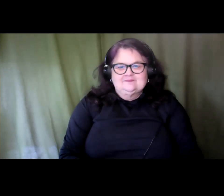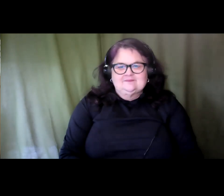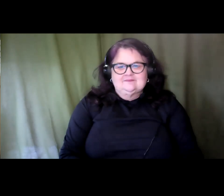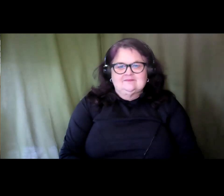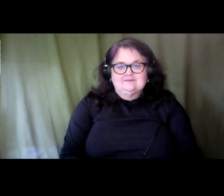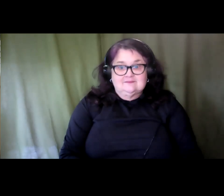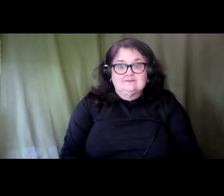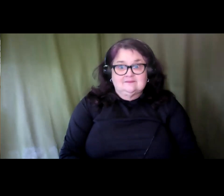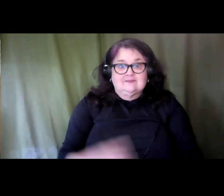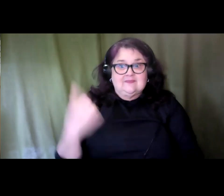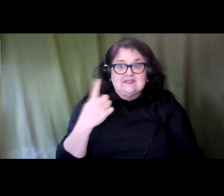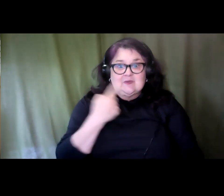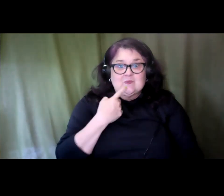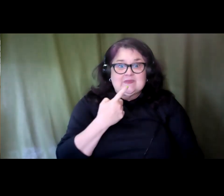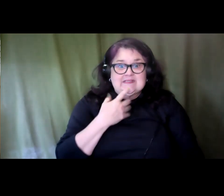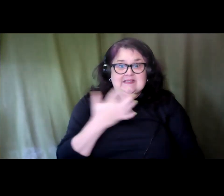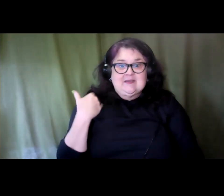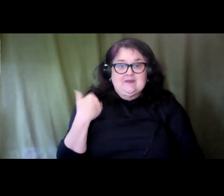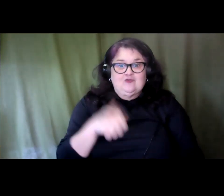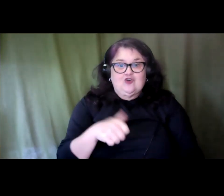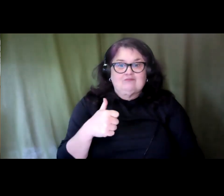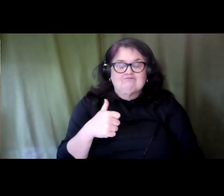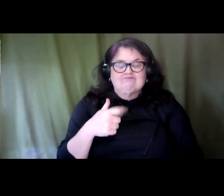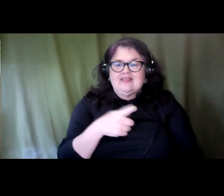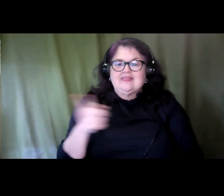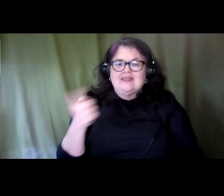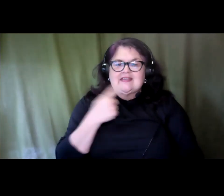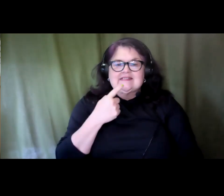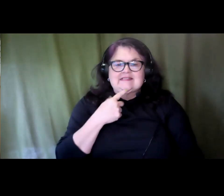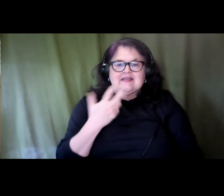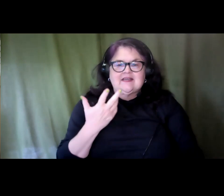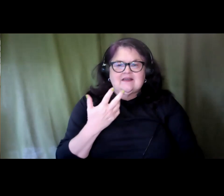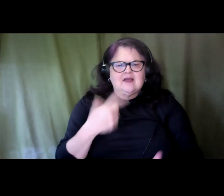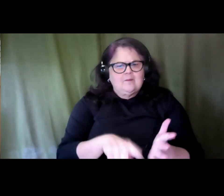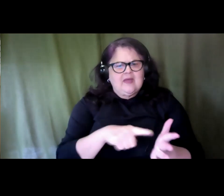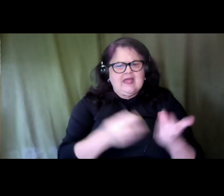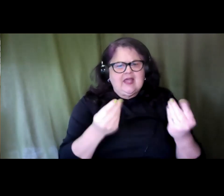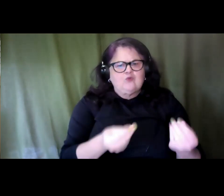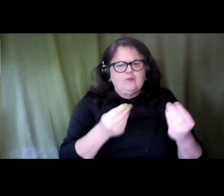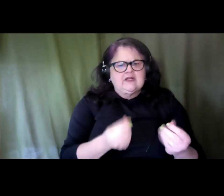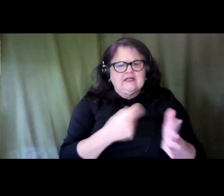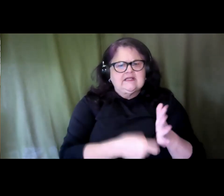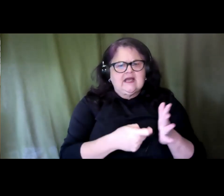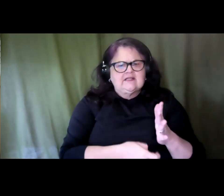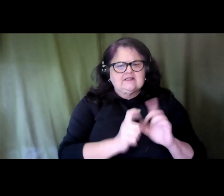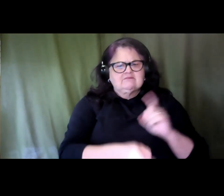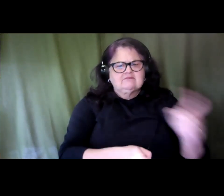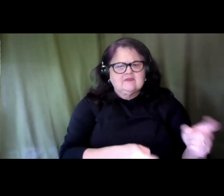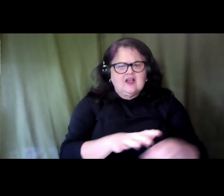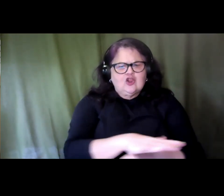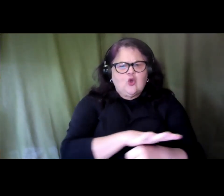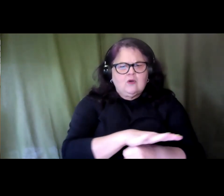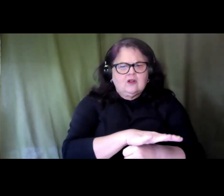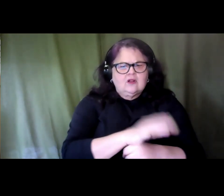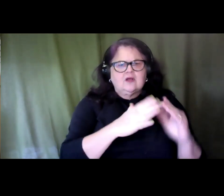Yeah, someone was saying to us earlier in another context that they view paying property taxes as their contribution to the local community. It's